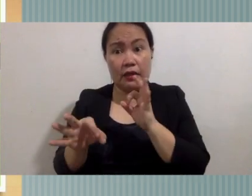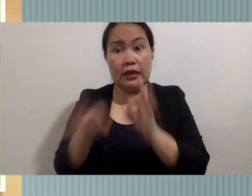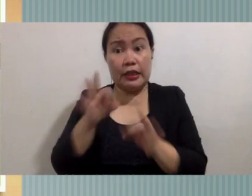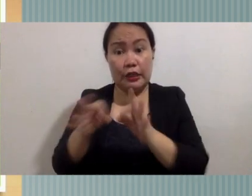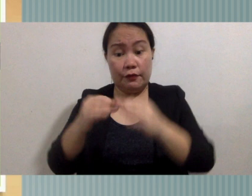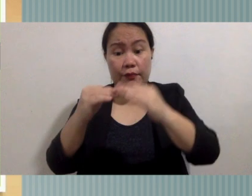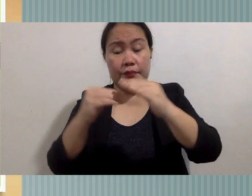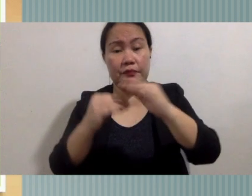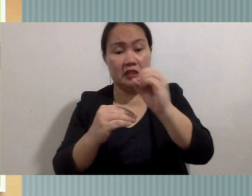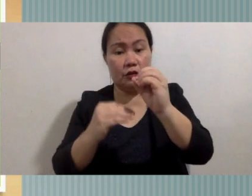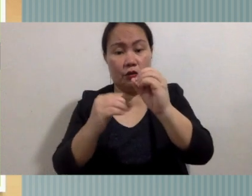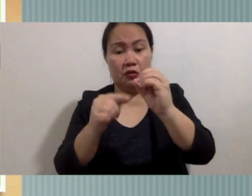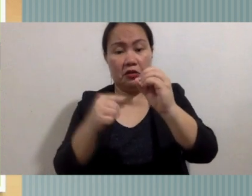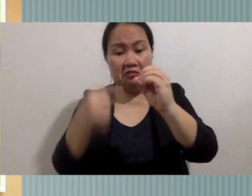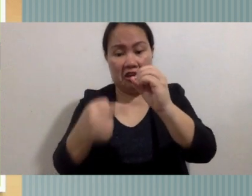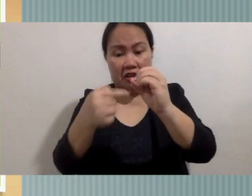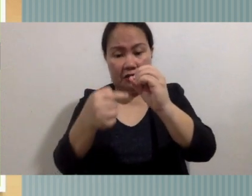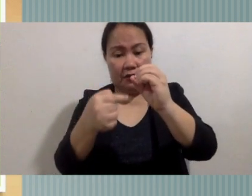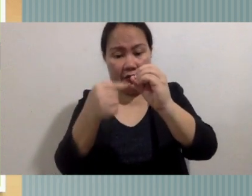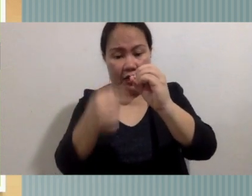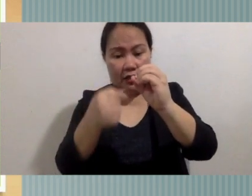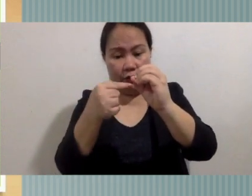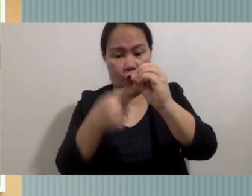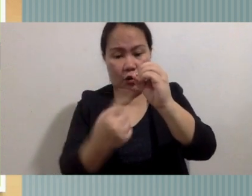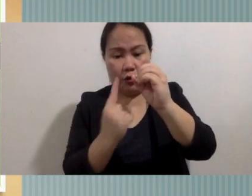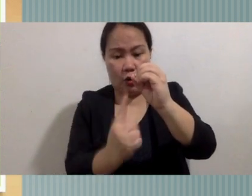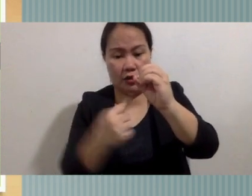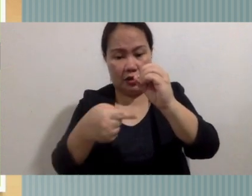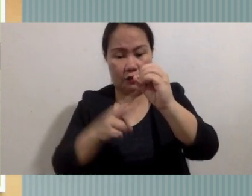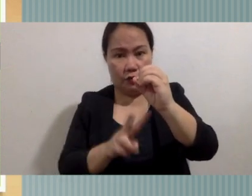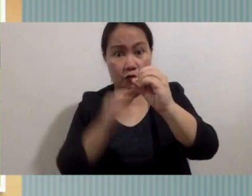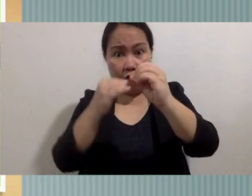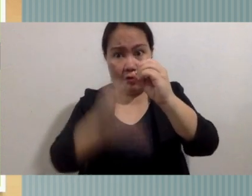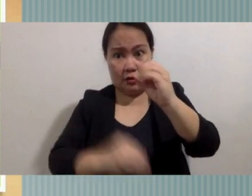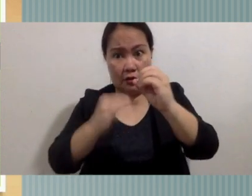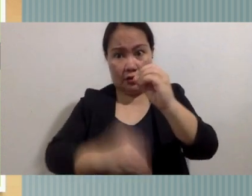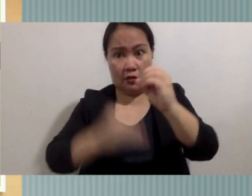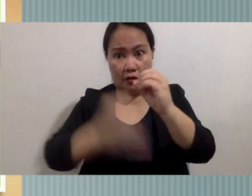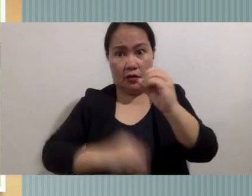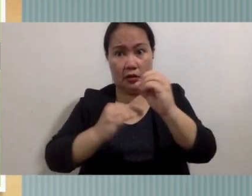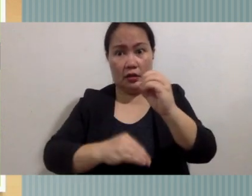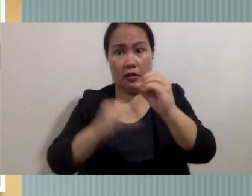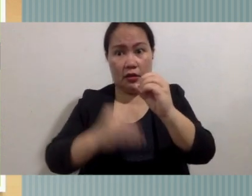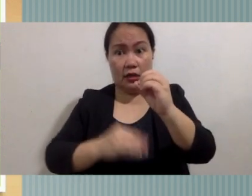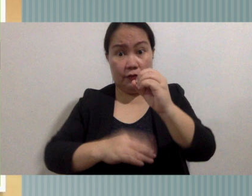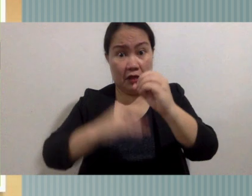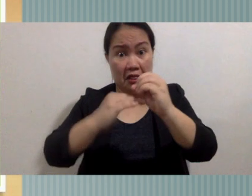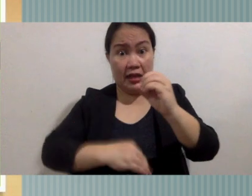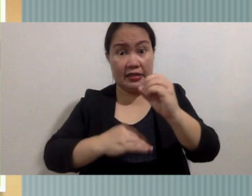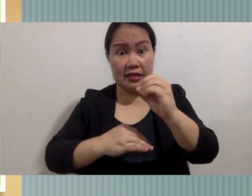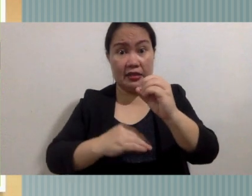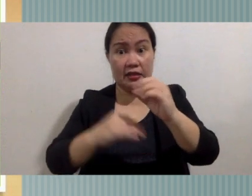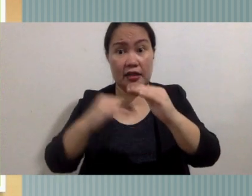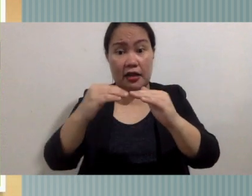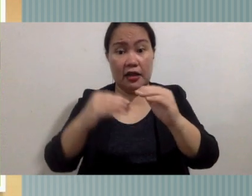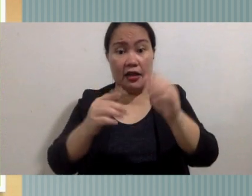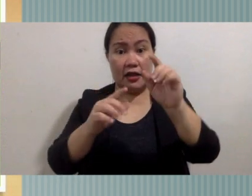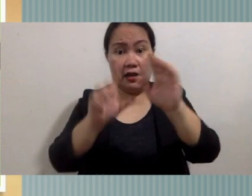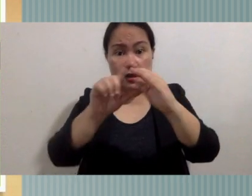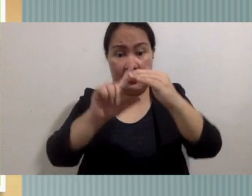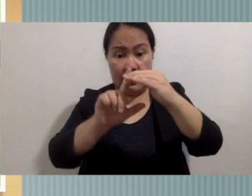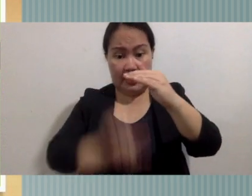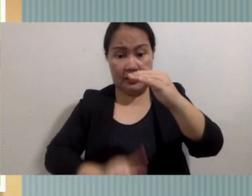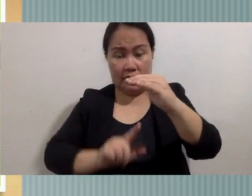nga kanina, na kapag less than 0 siya or negative number, the roots or the solution of the